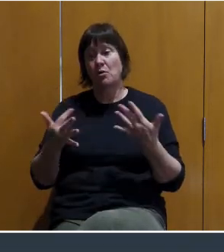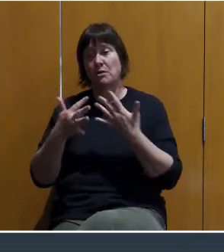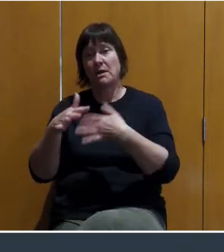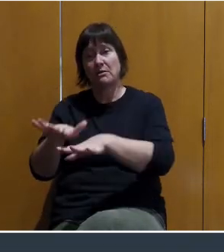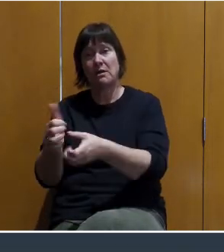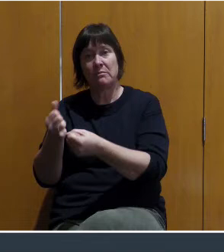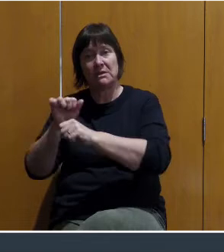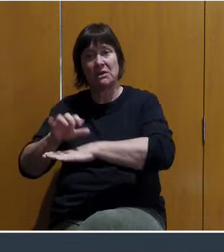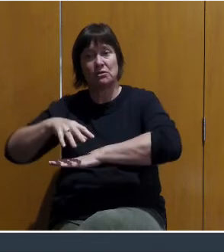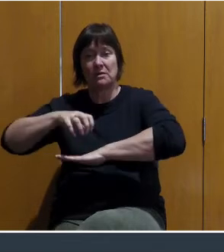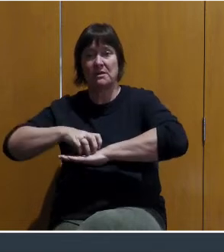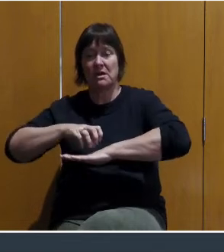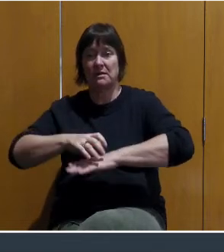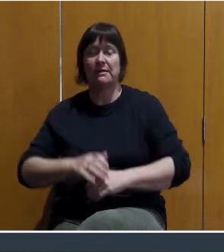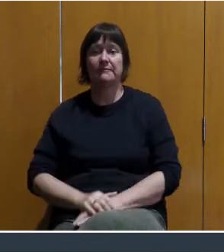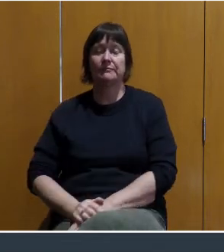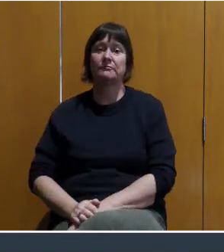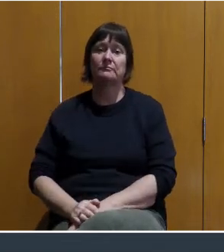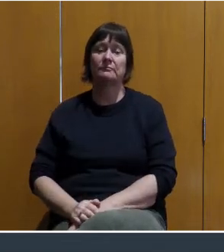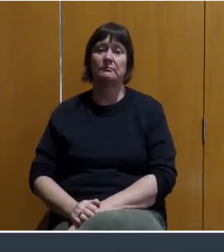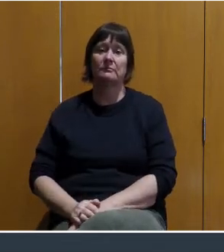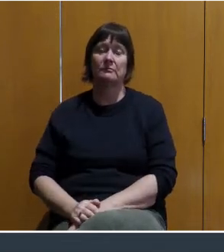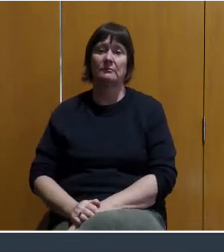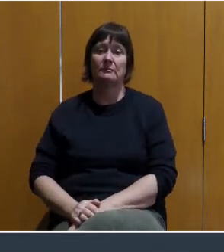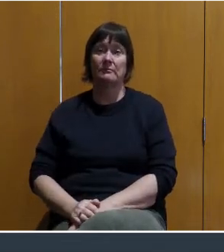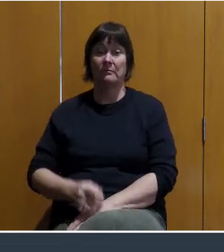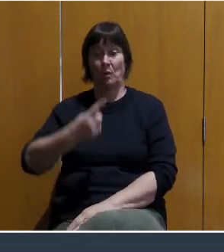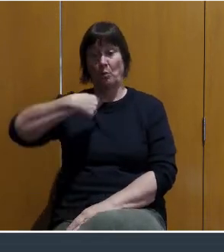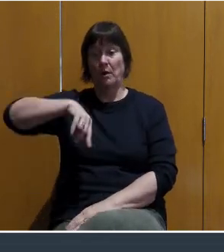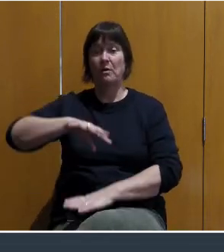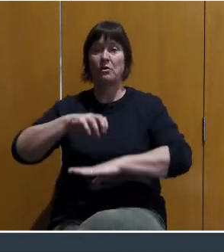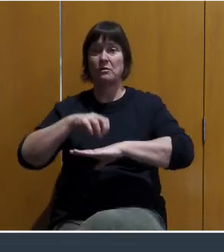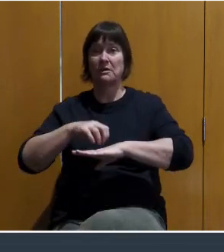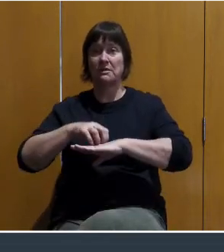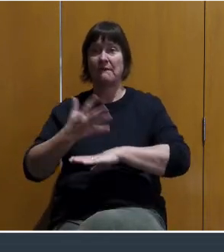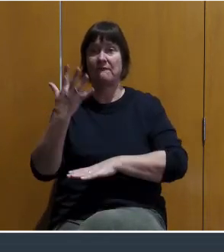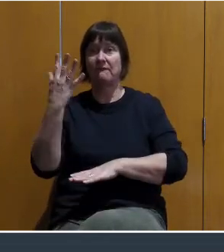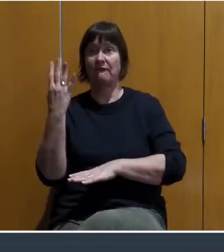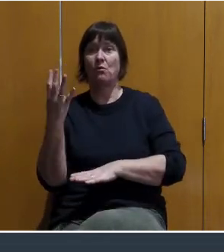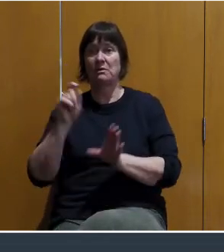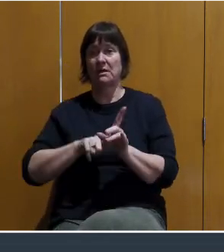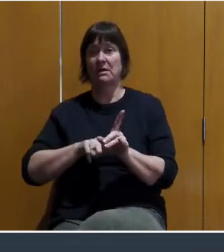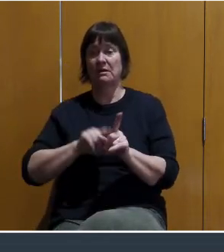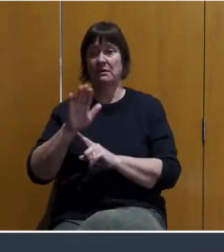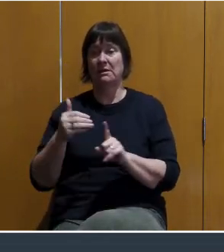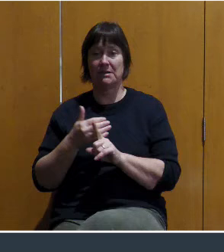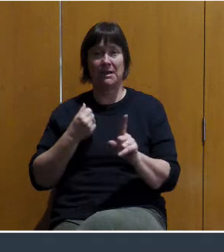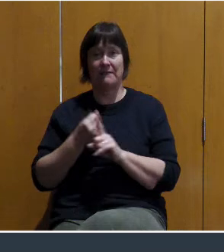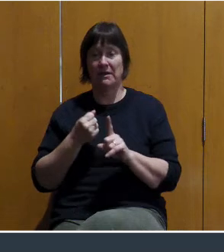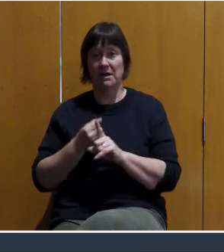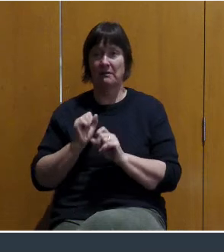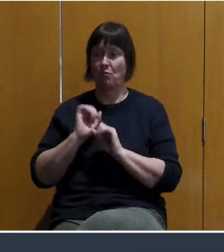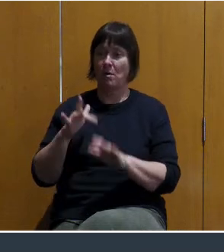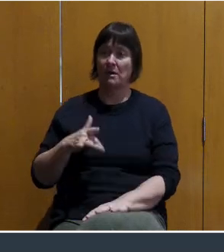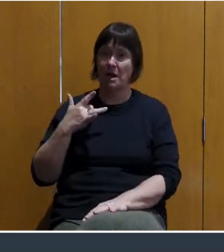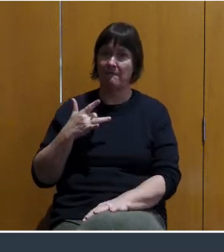Protection Society. So we're an organisation who for 40 years have been advocating for the wildlife